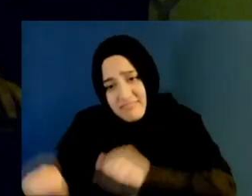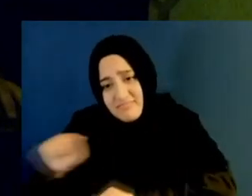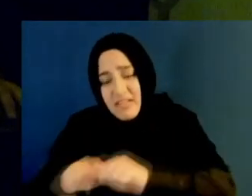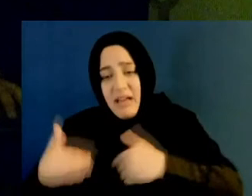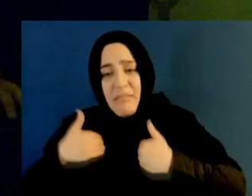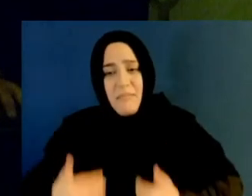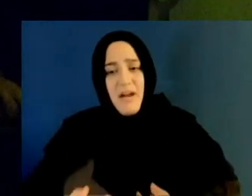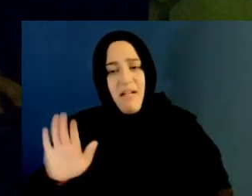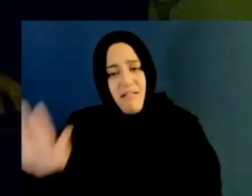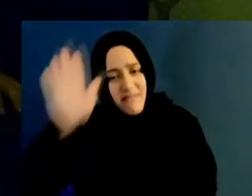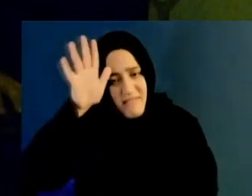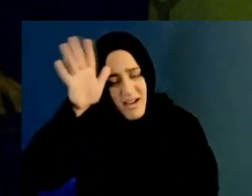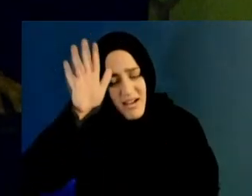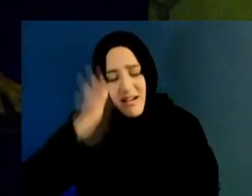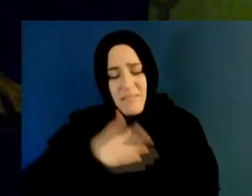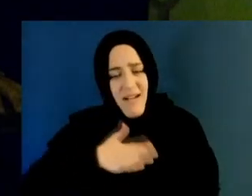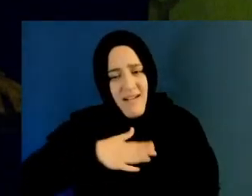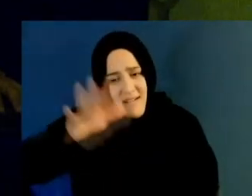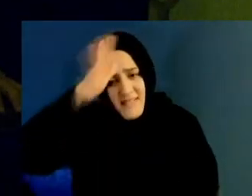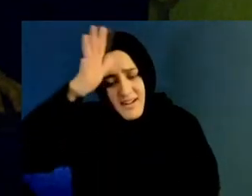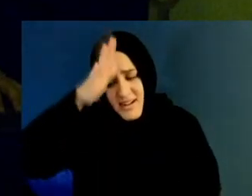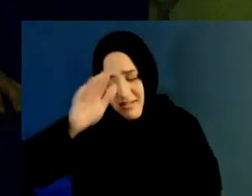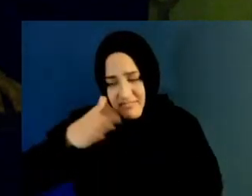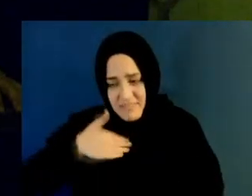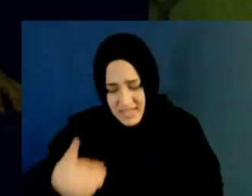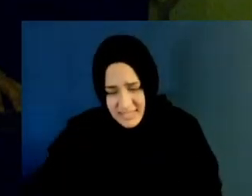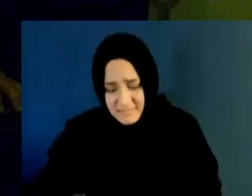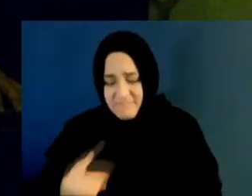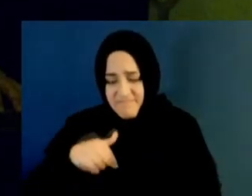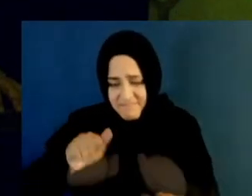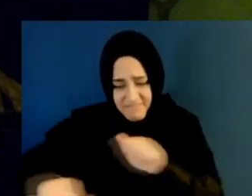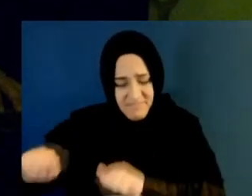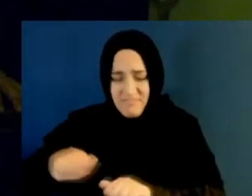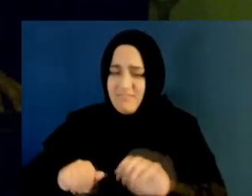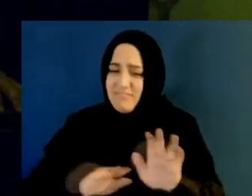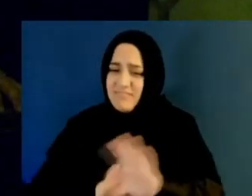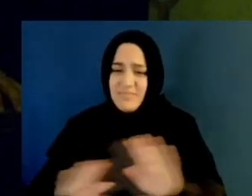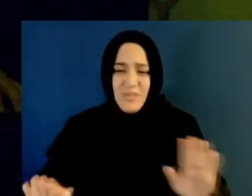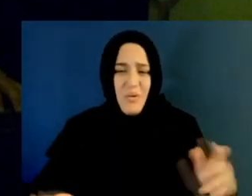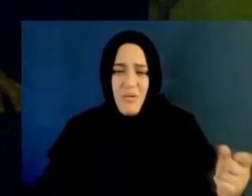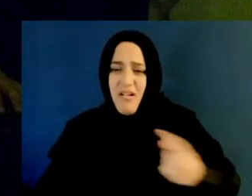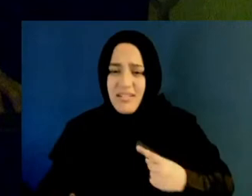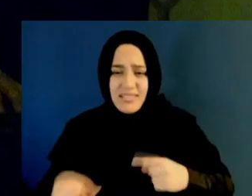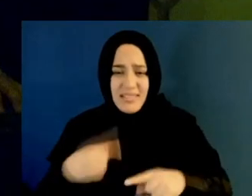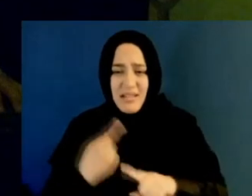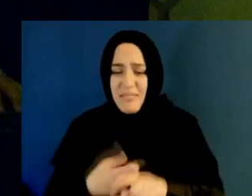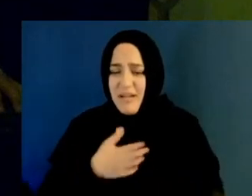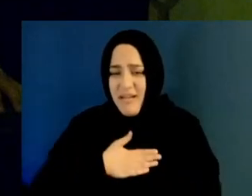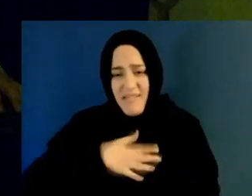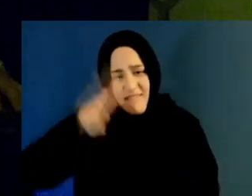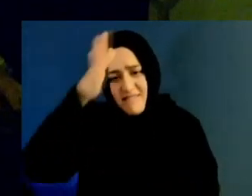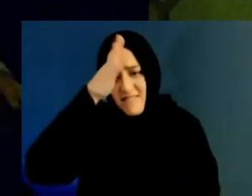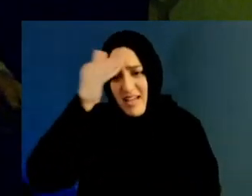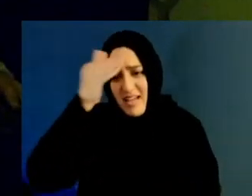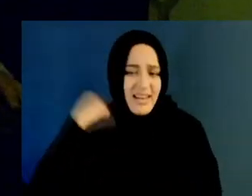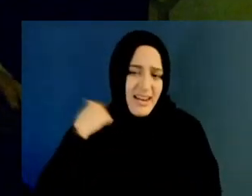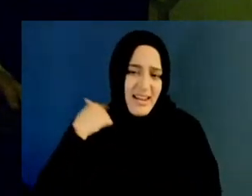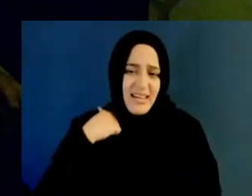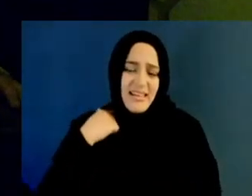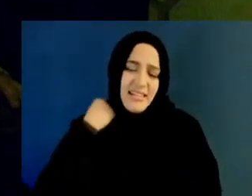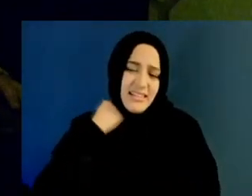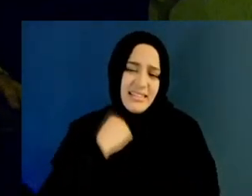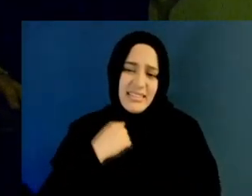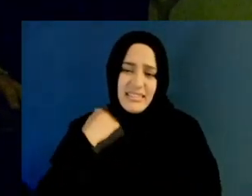Zainul Abideen, do not ask me about the neck of my father. Allah,